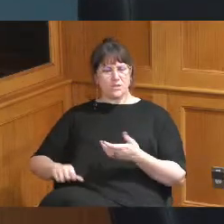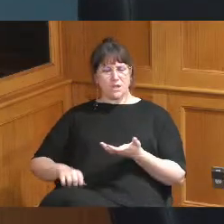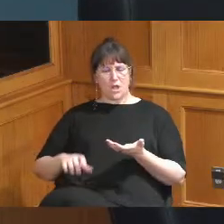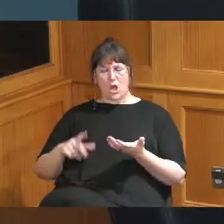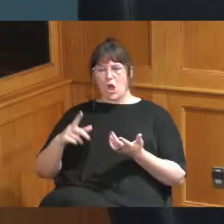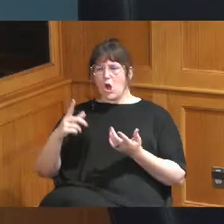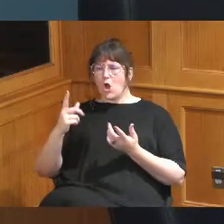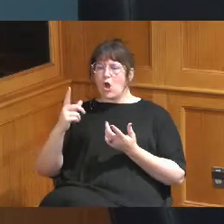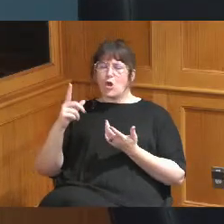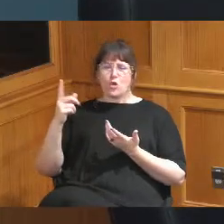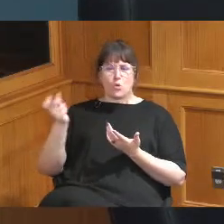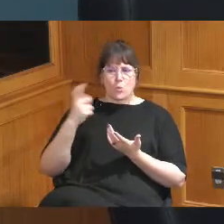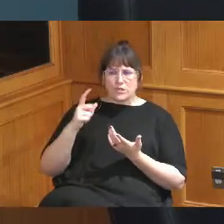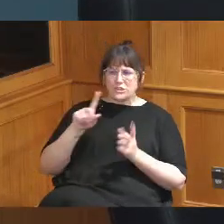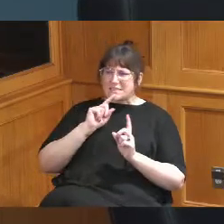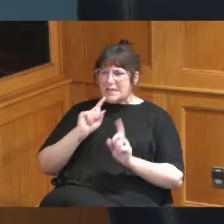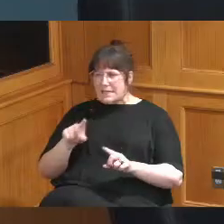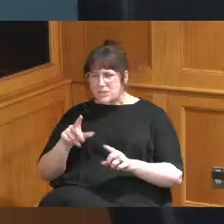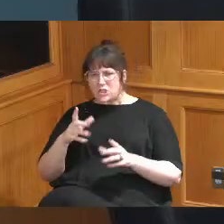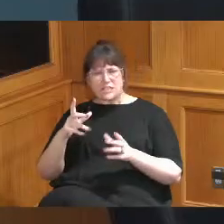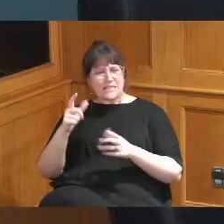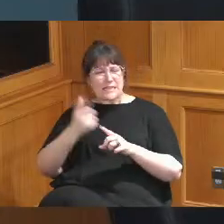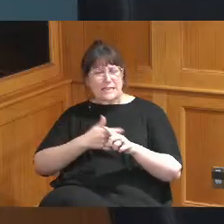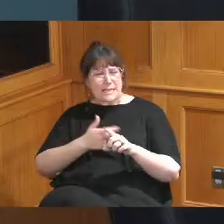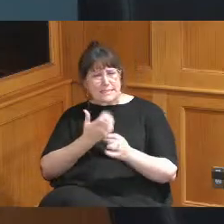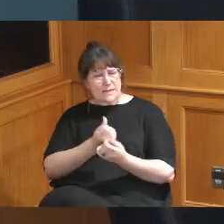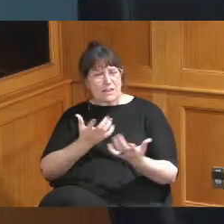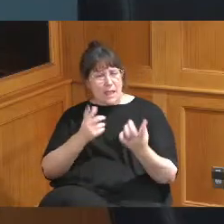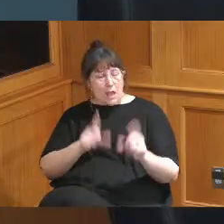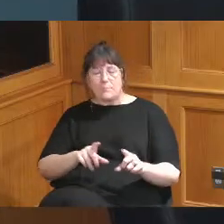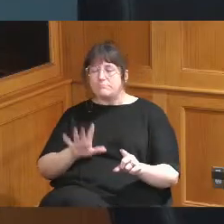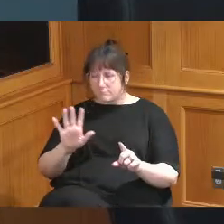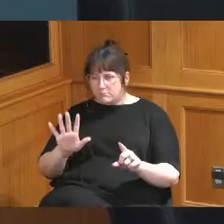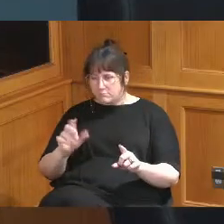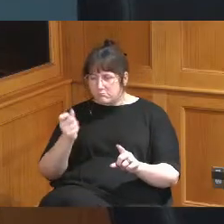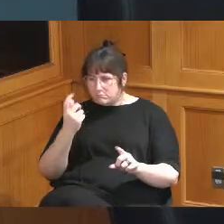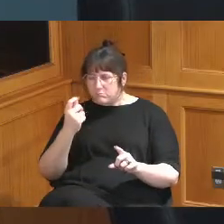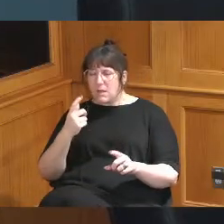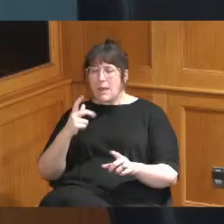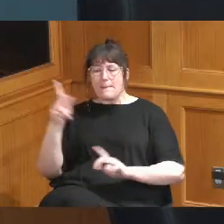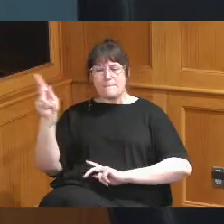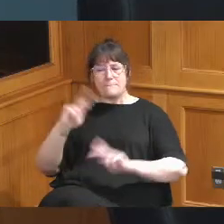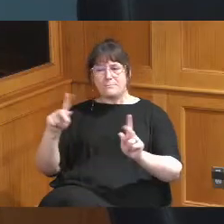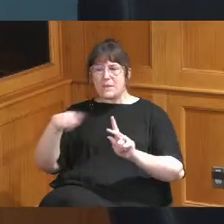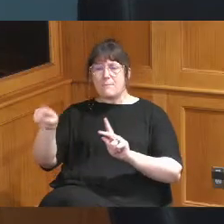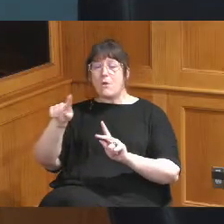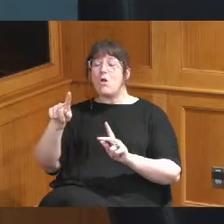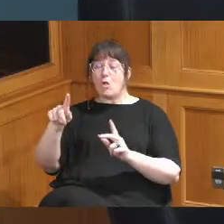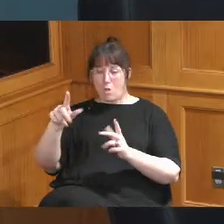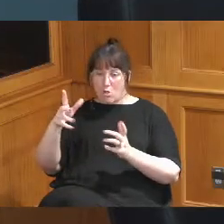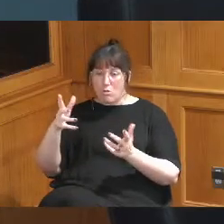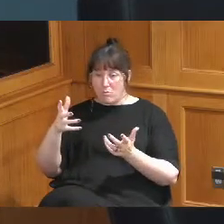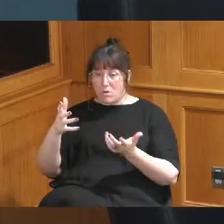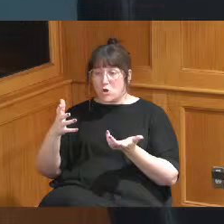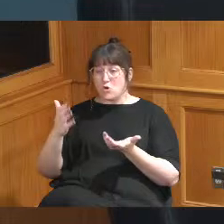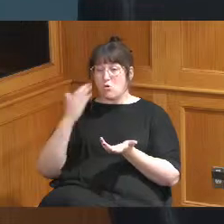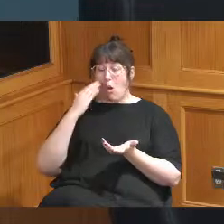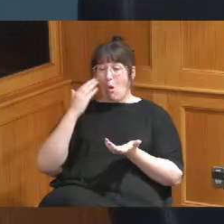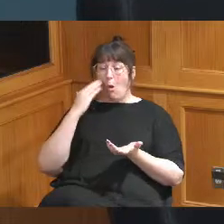course Q&A always involves what's going on with the lease, what's going on with the Bengals. And so people really are keyed into this idea